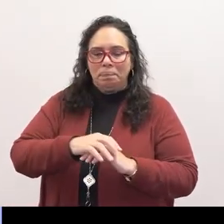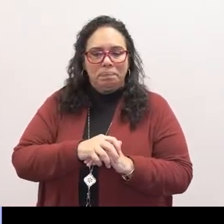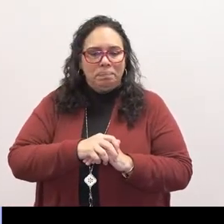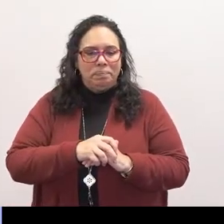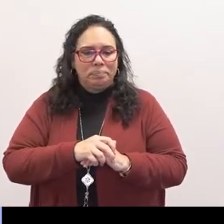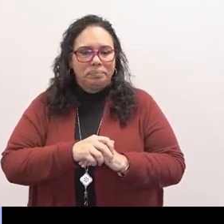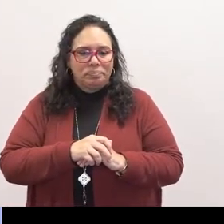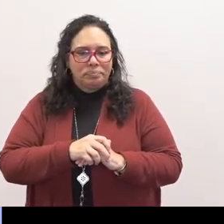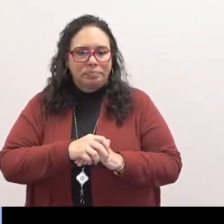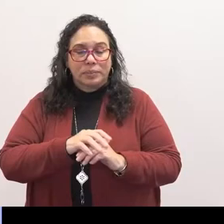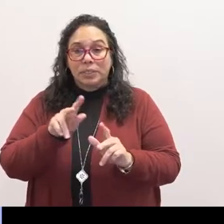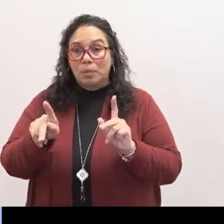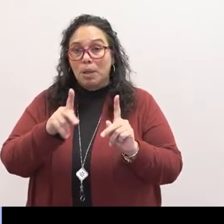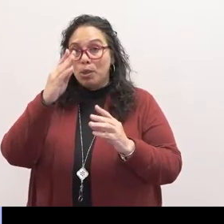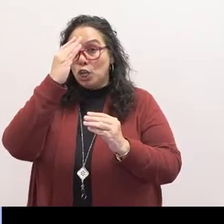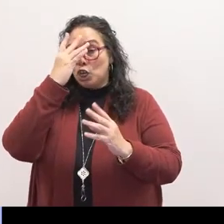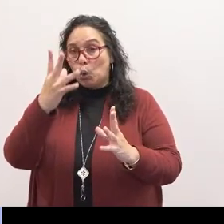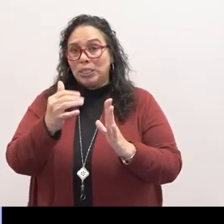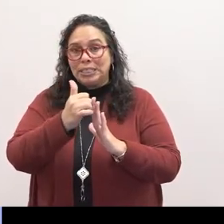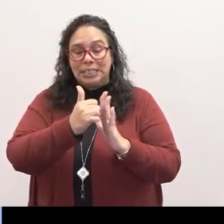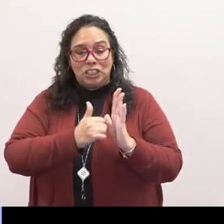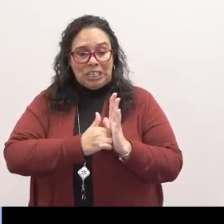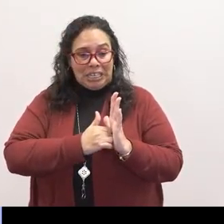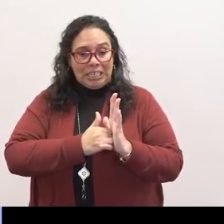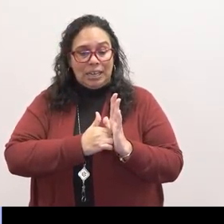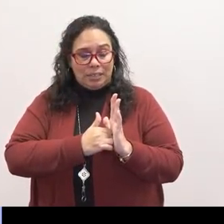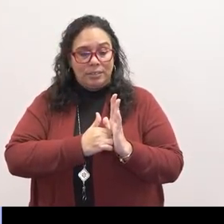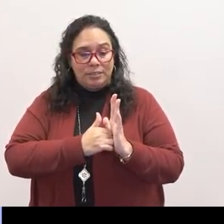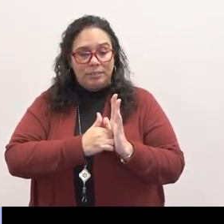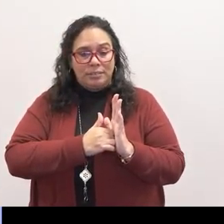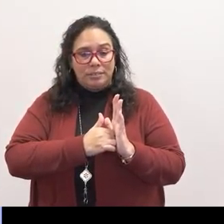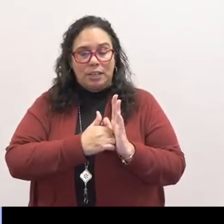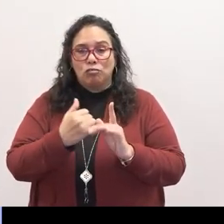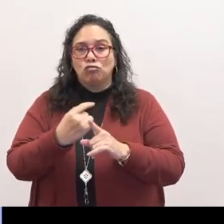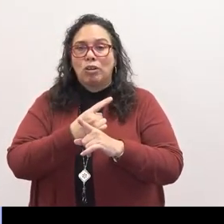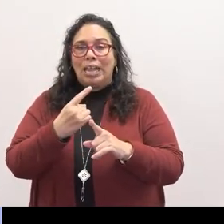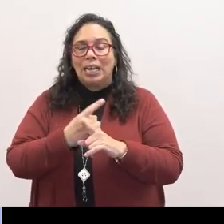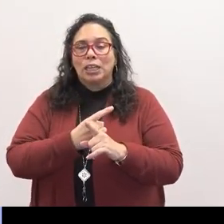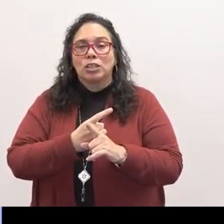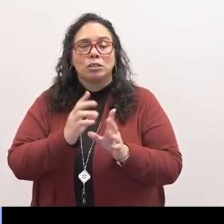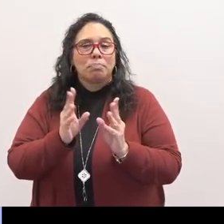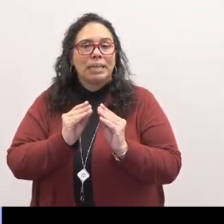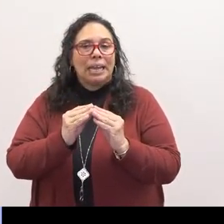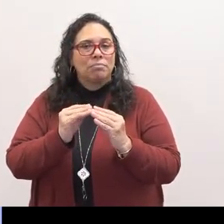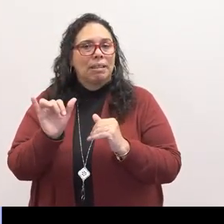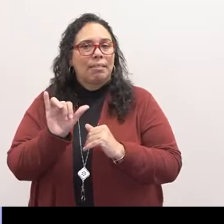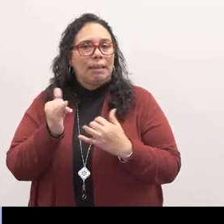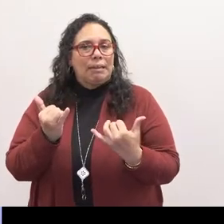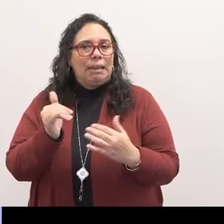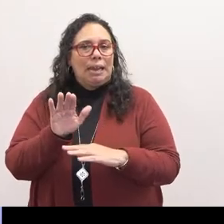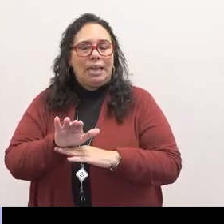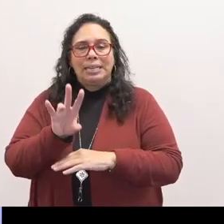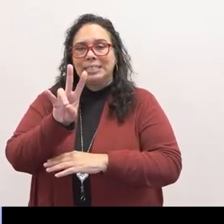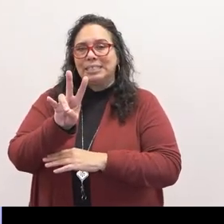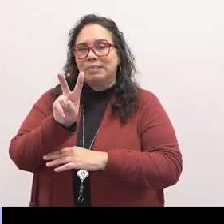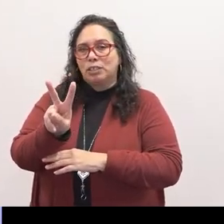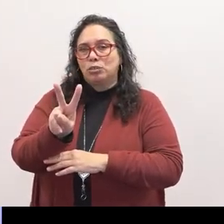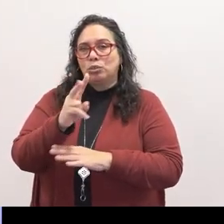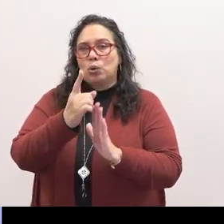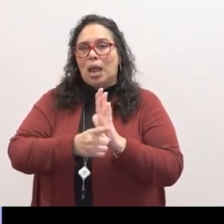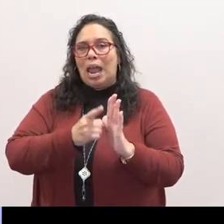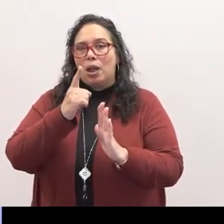The public notice and agendas, just real quick, notice for a regular meeting like we're having tonight, you have to give 72 hours notice